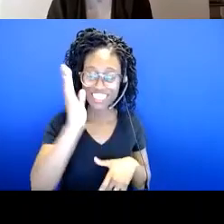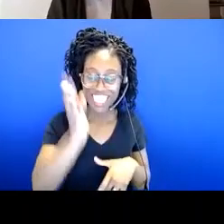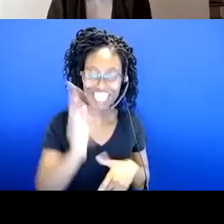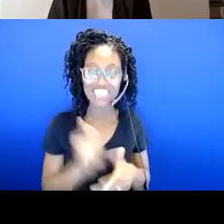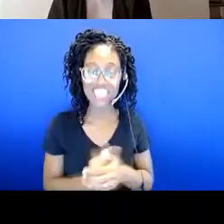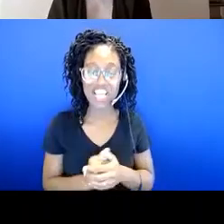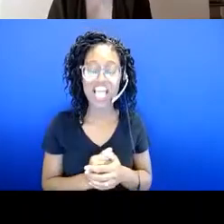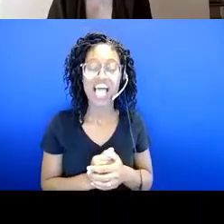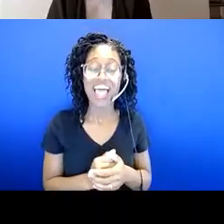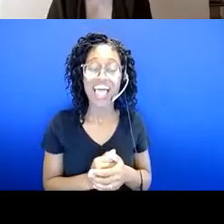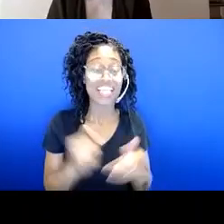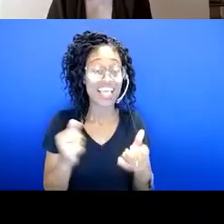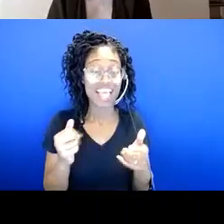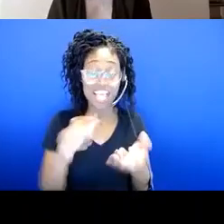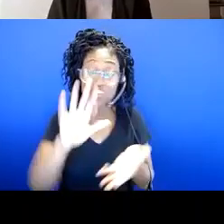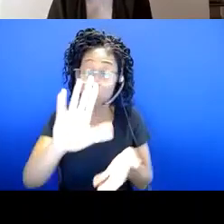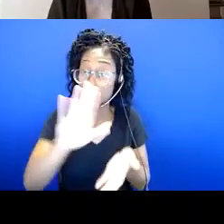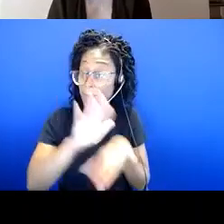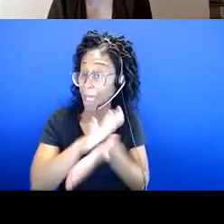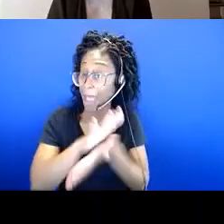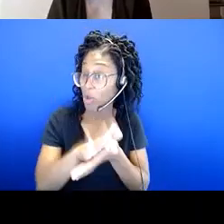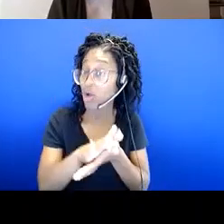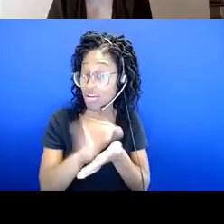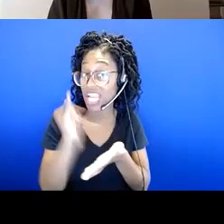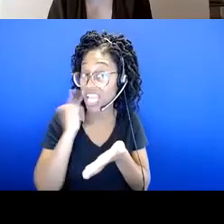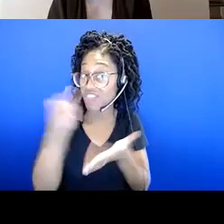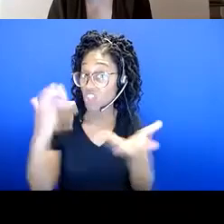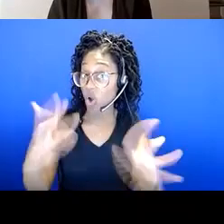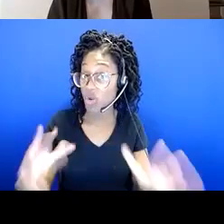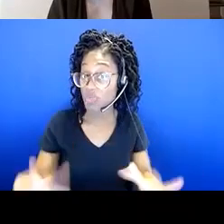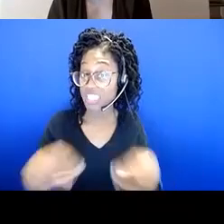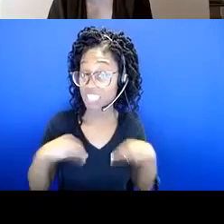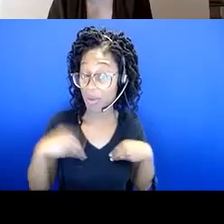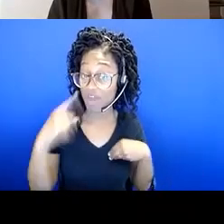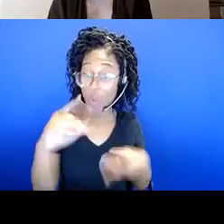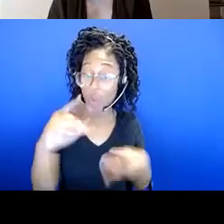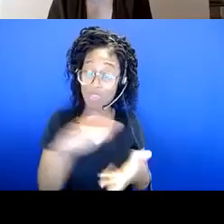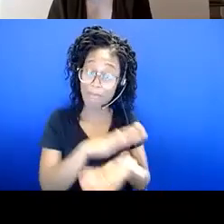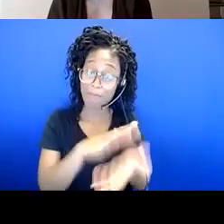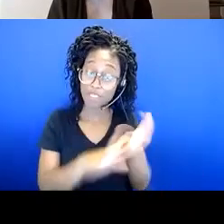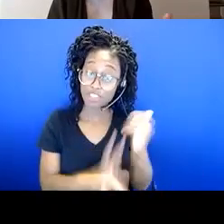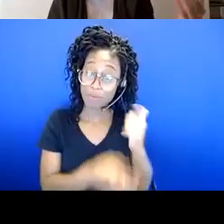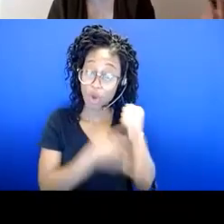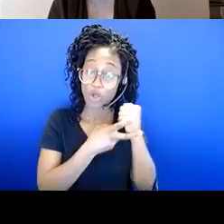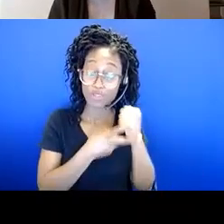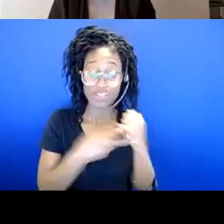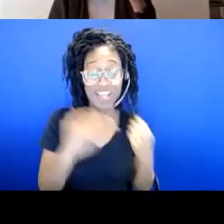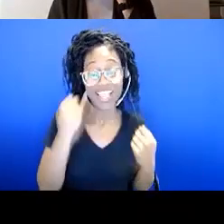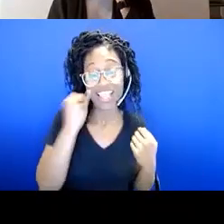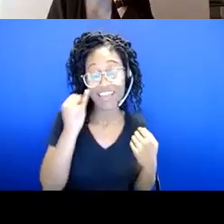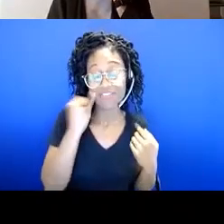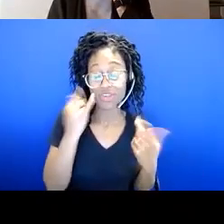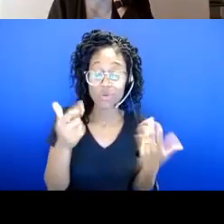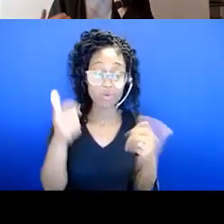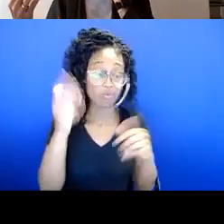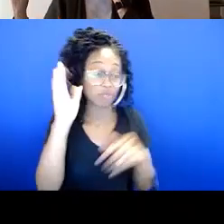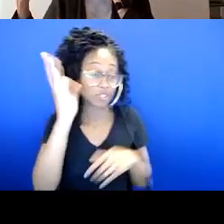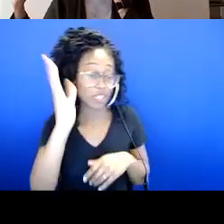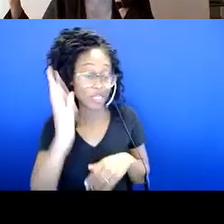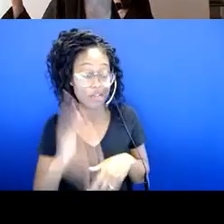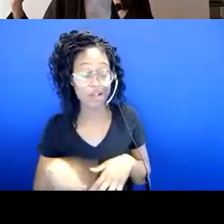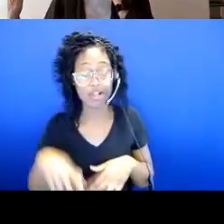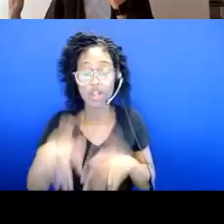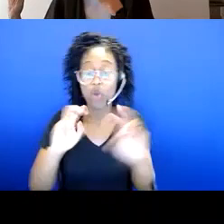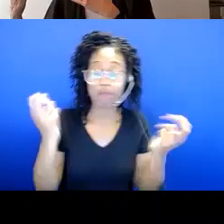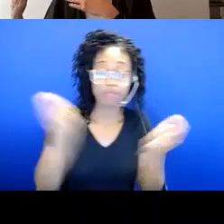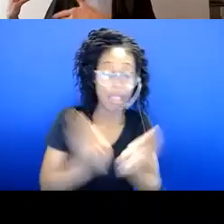have papers, doesn't matter where you've presented that paper, in a poster or a roundtable or a symposia, that you then take